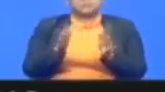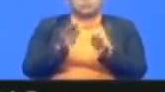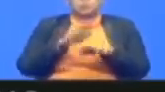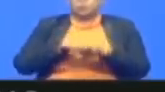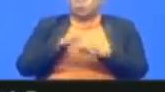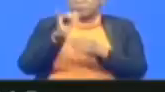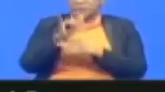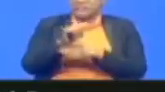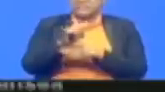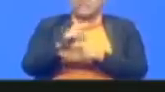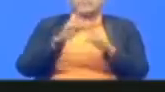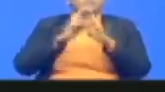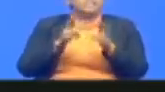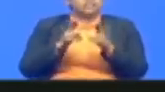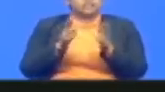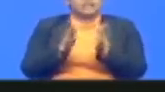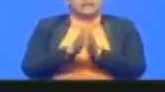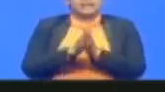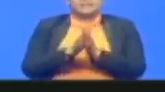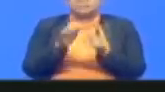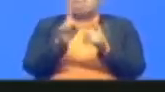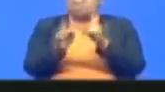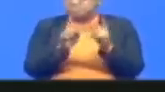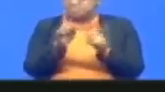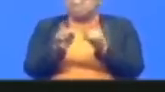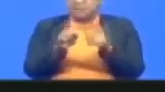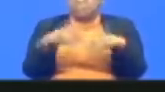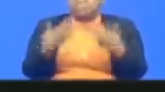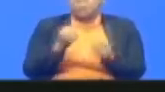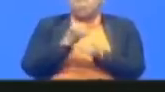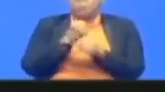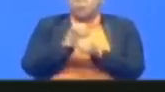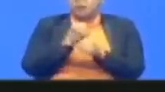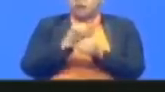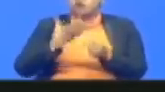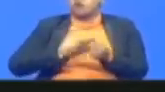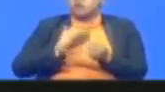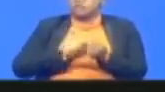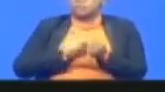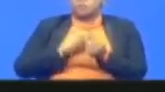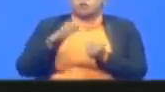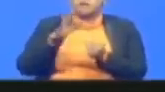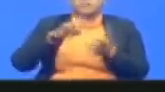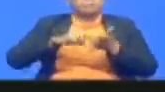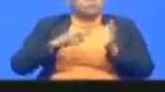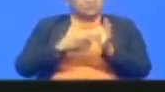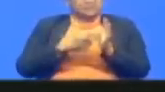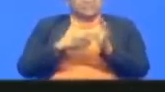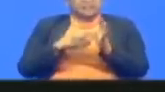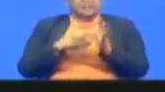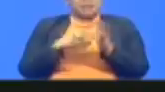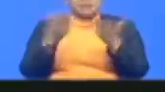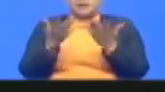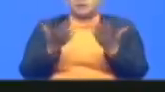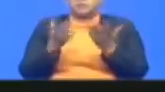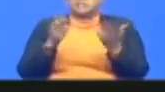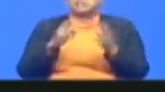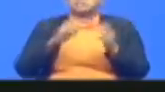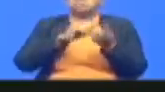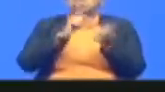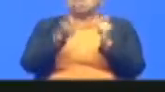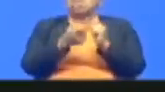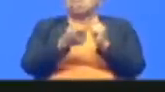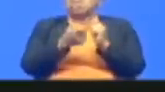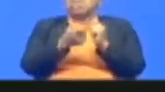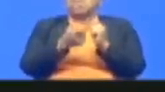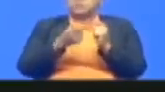grave revelations and queries regarding operations and ownership of the project and have resorted to shifting the blame